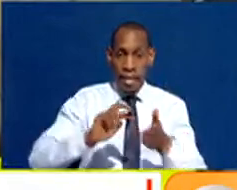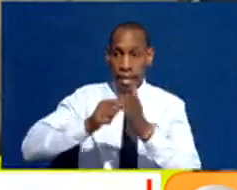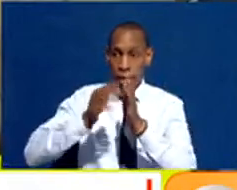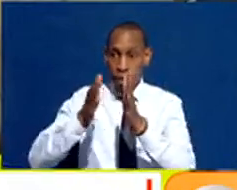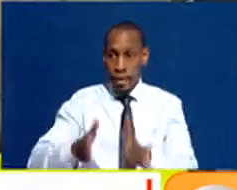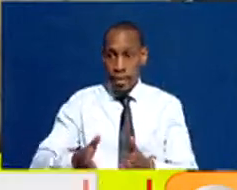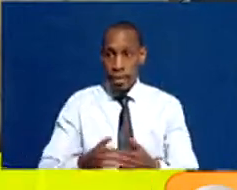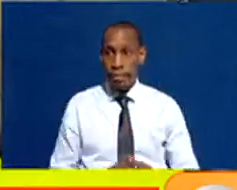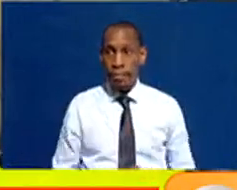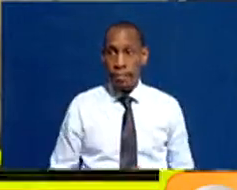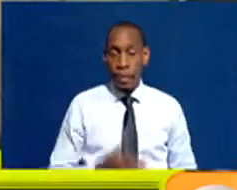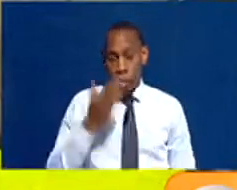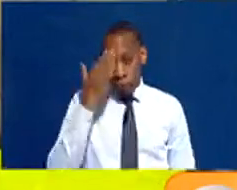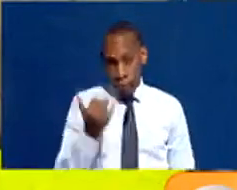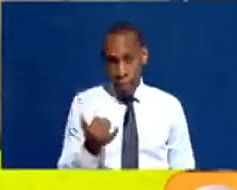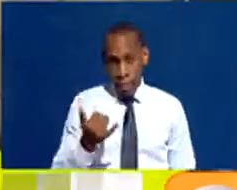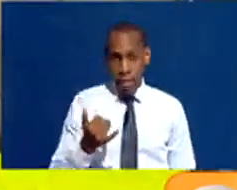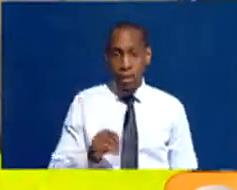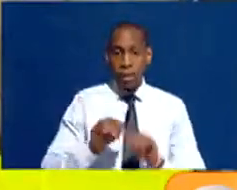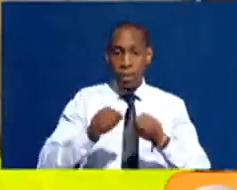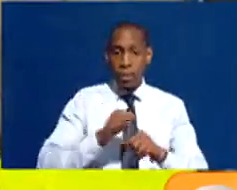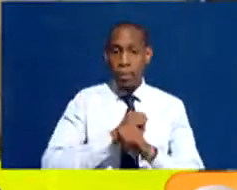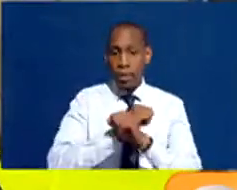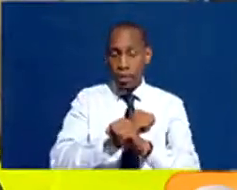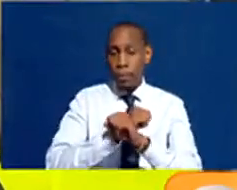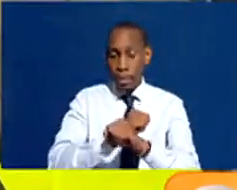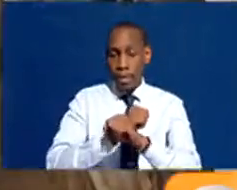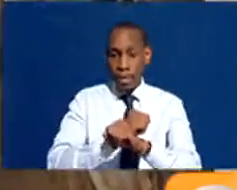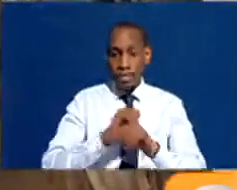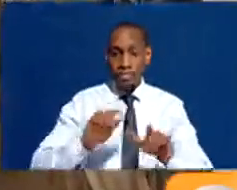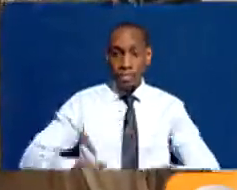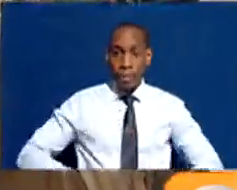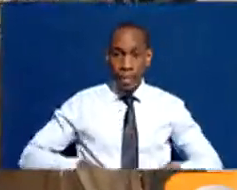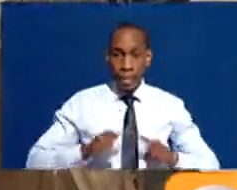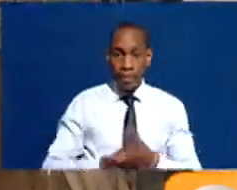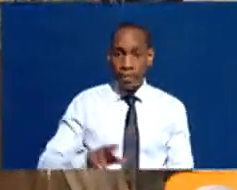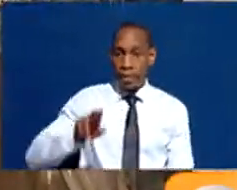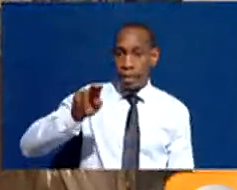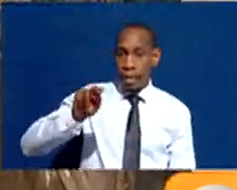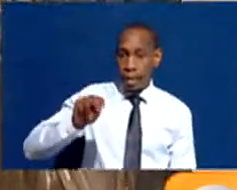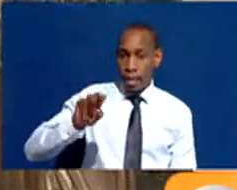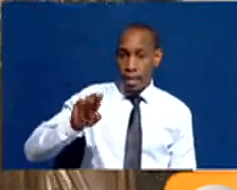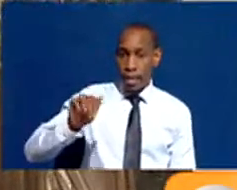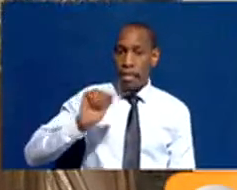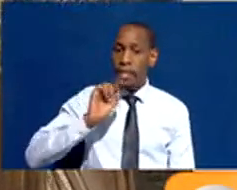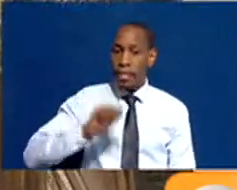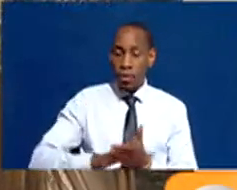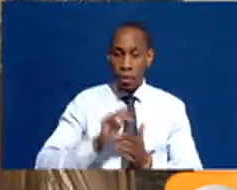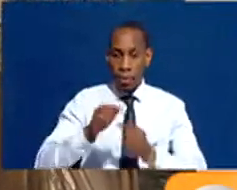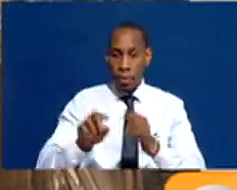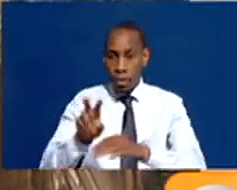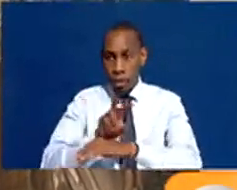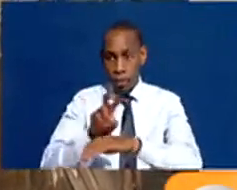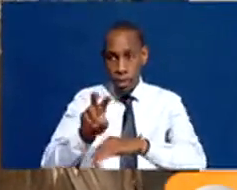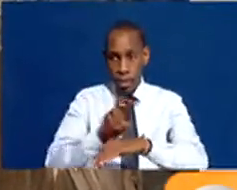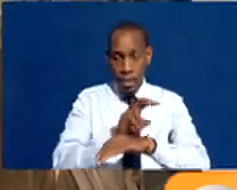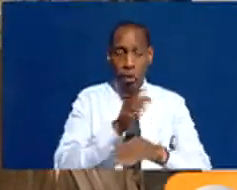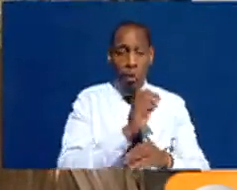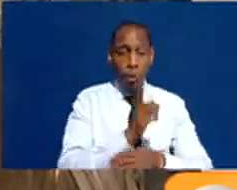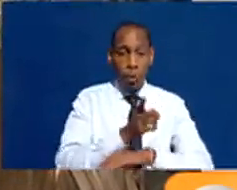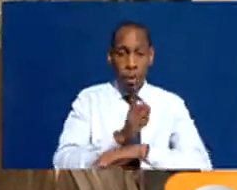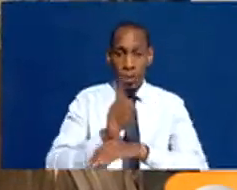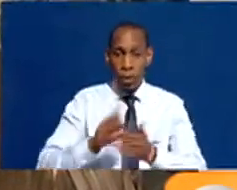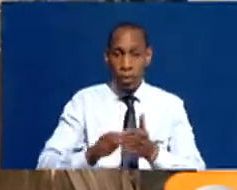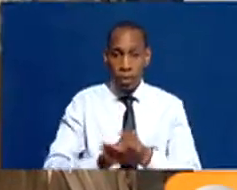contractors, so that we can safeguard lives. NCA says they have heightened surveillance, warning